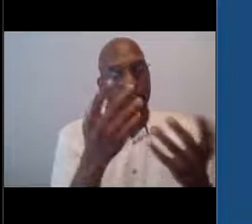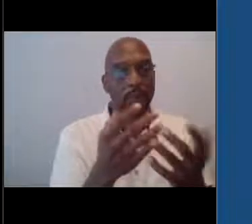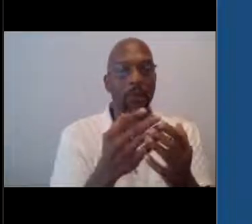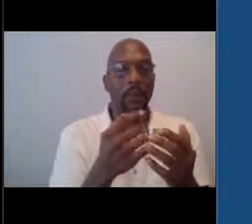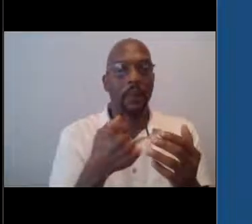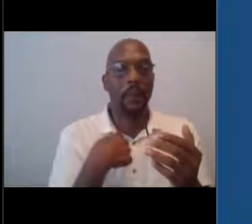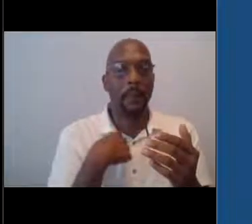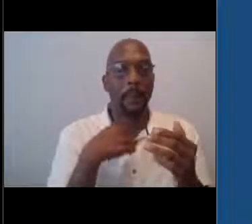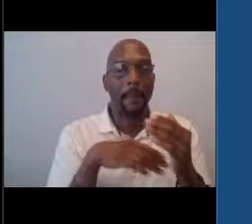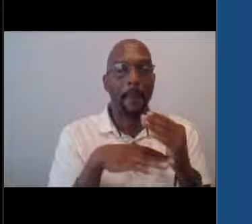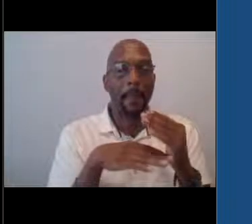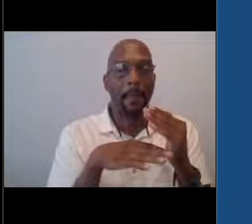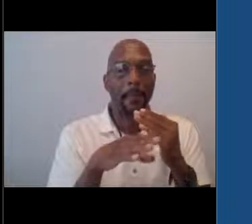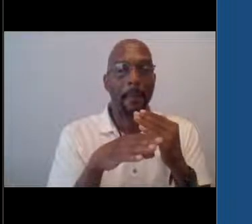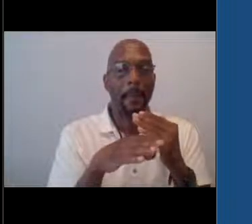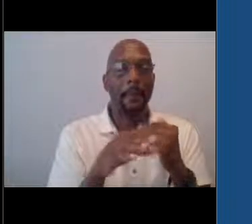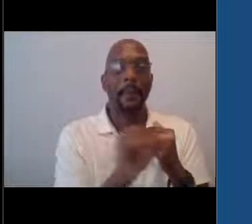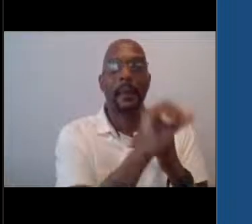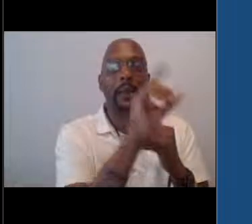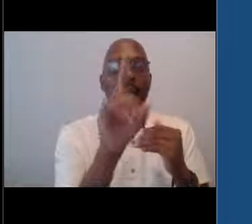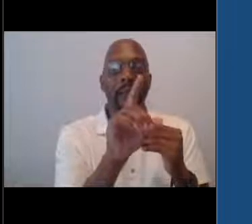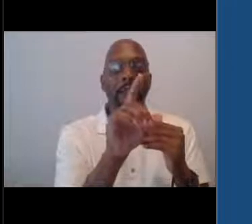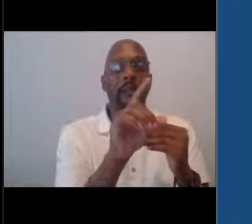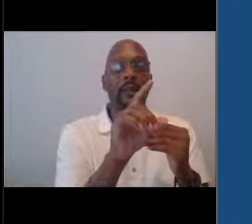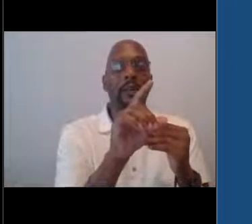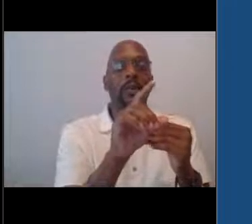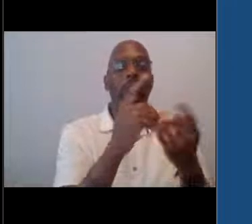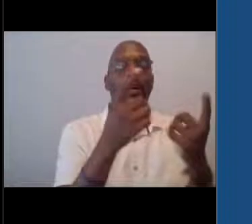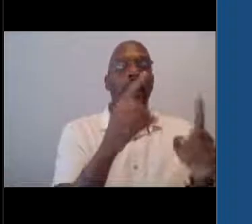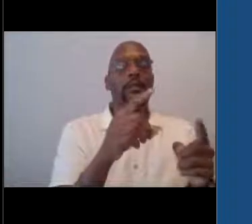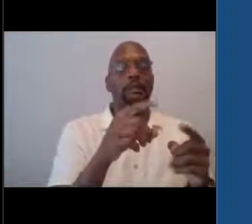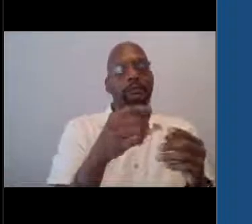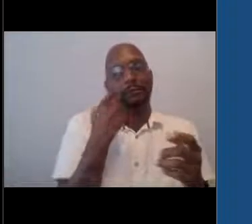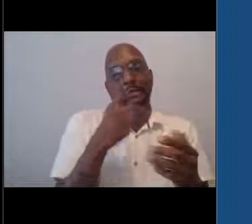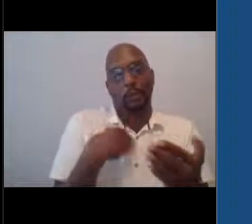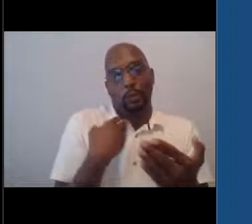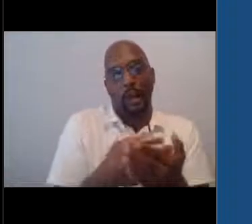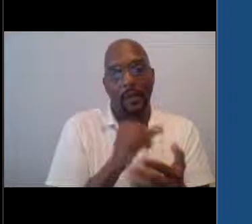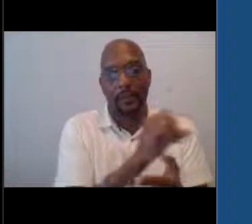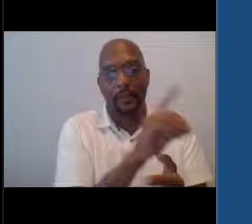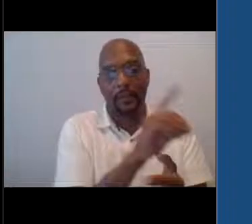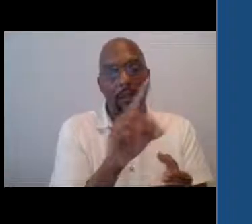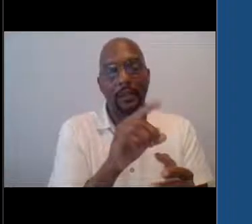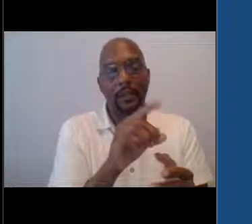in San Diego. I just arrived back in the state from a brief trip to